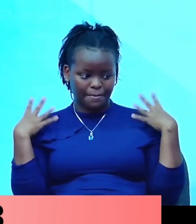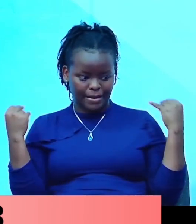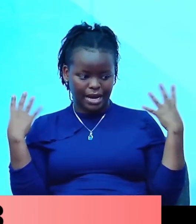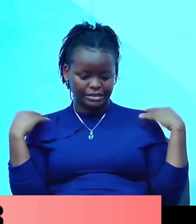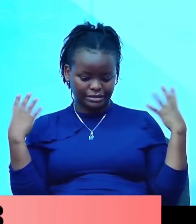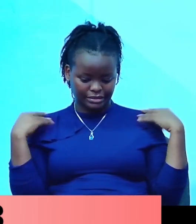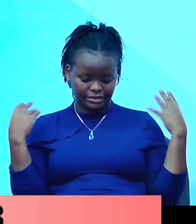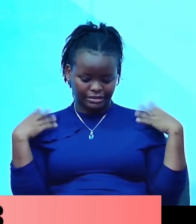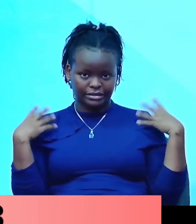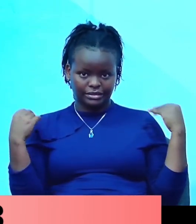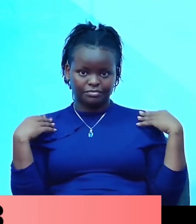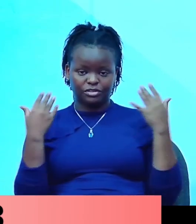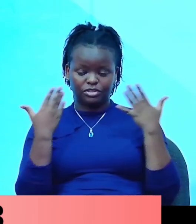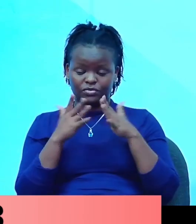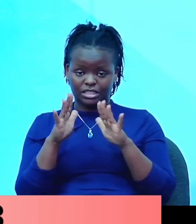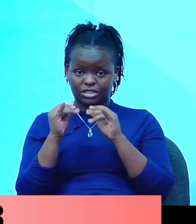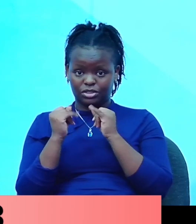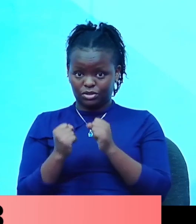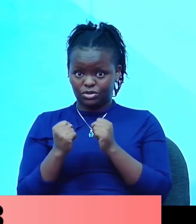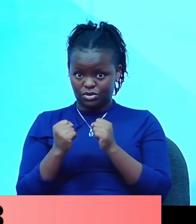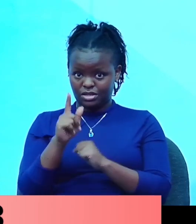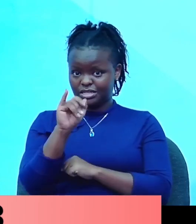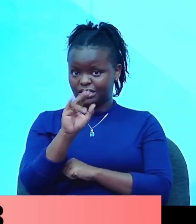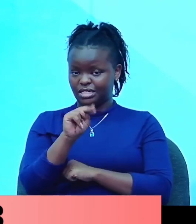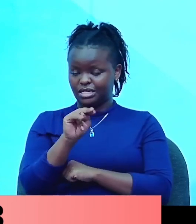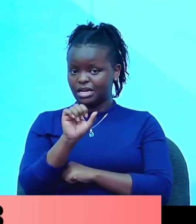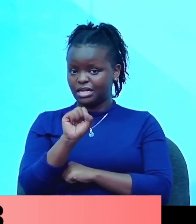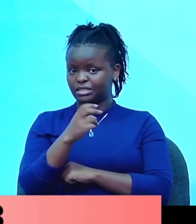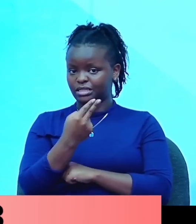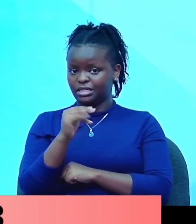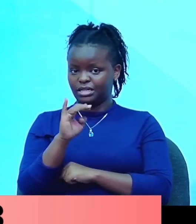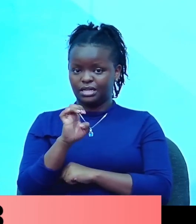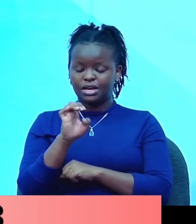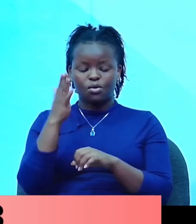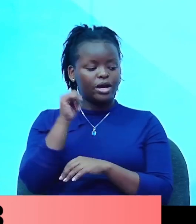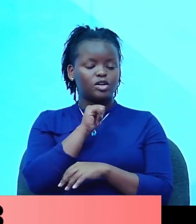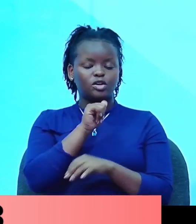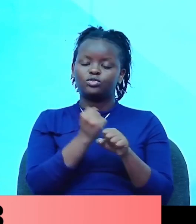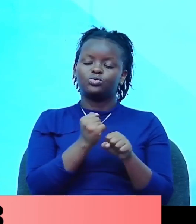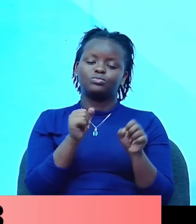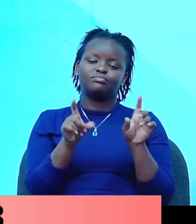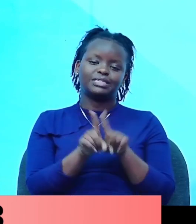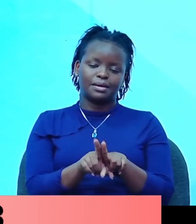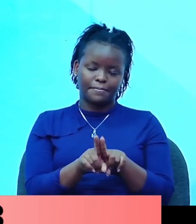to finish strong. Yeah. Then why shouldn't we do that? Exactly. Yeah. Exactly.